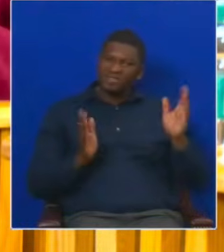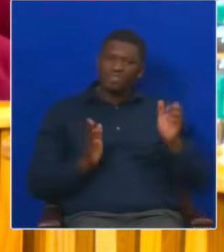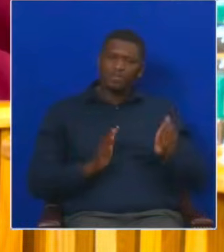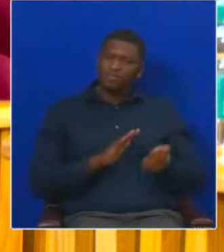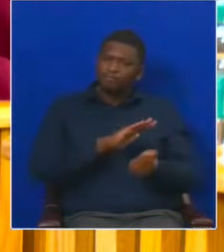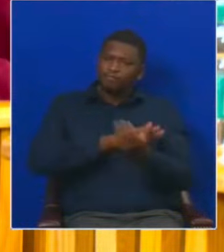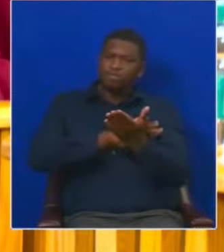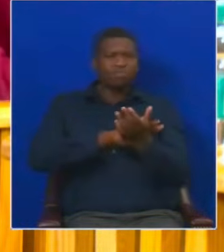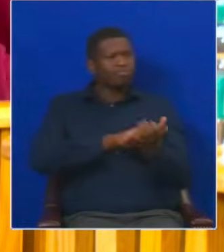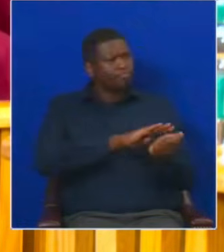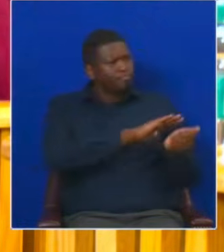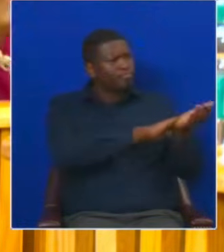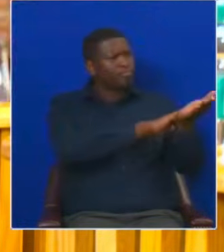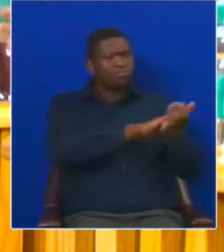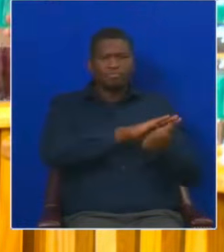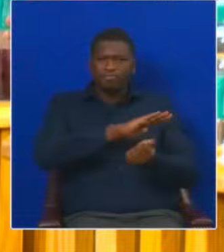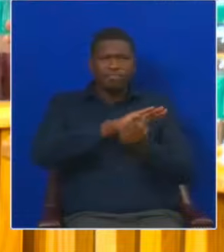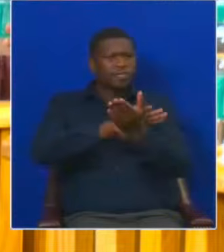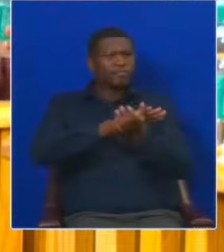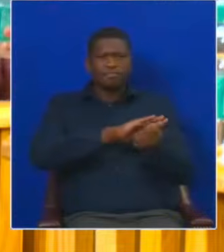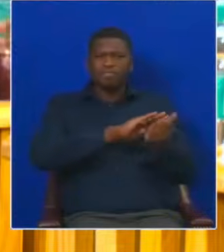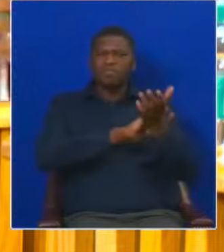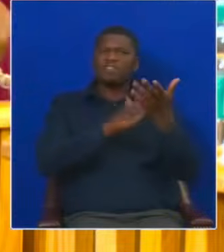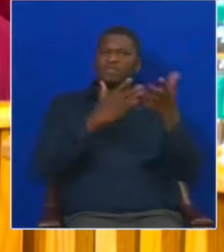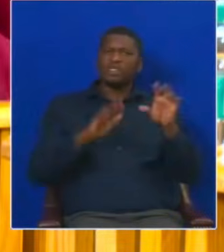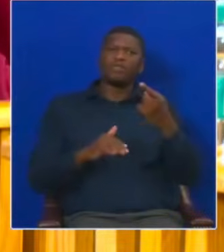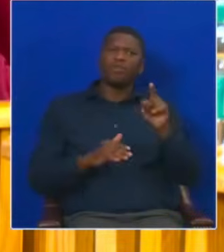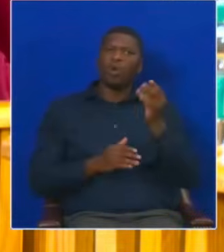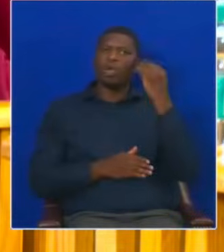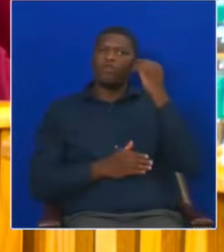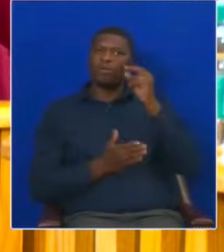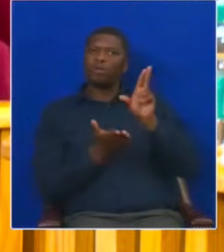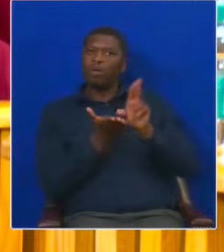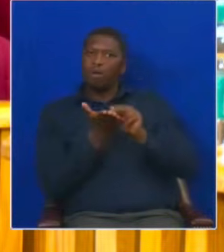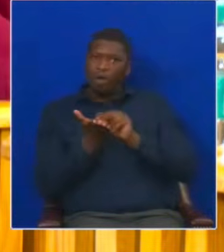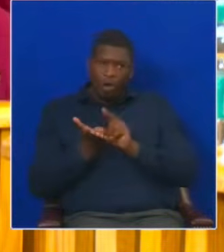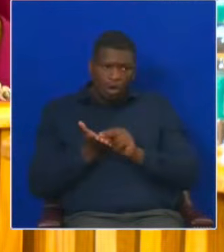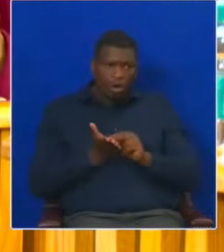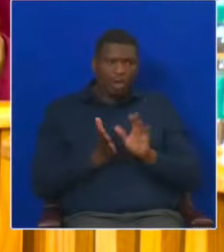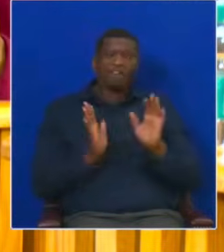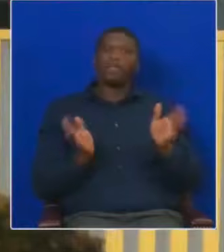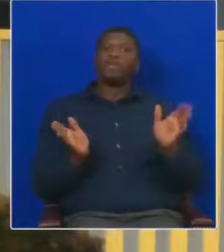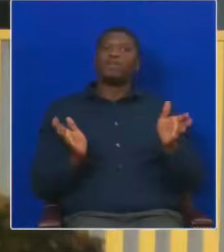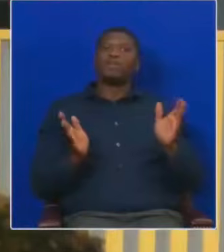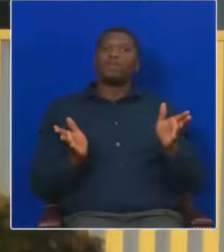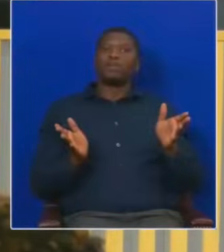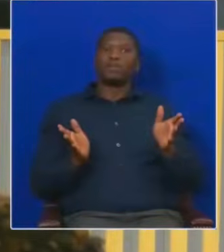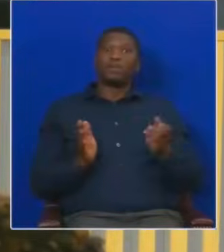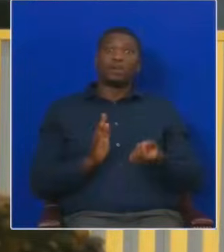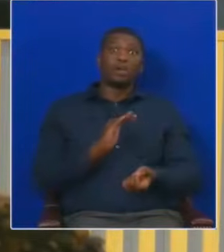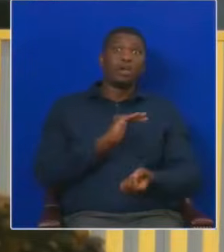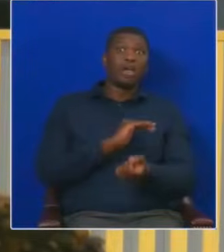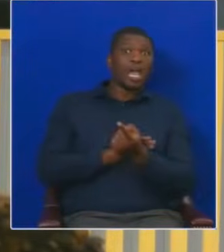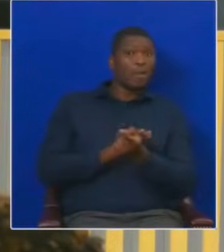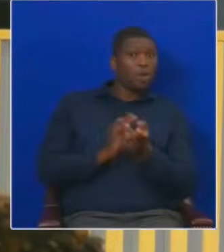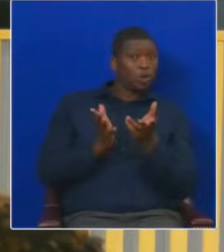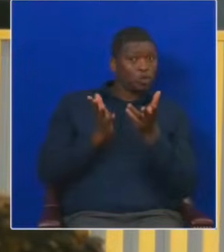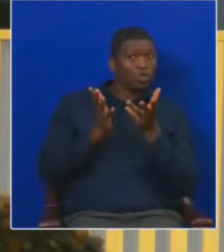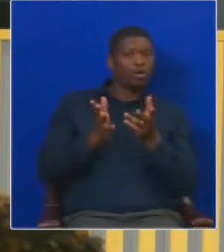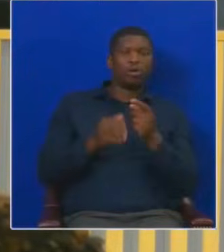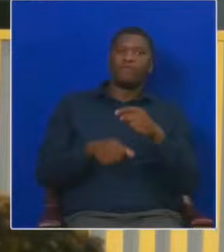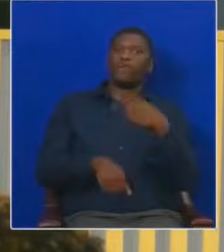department for downloading, and this was my first time